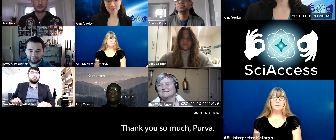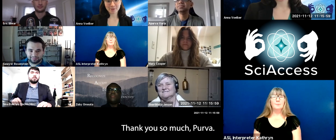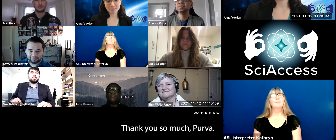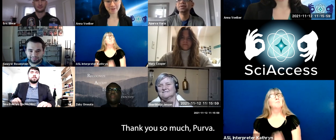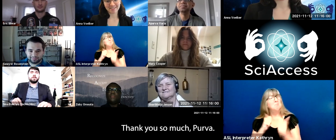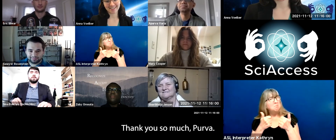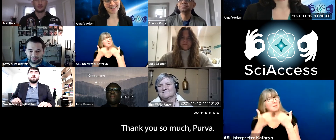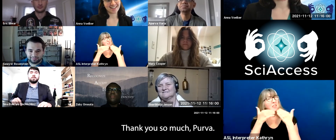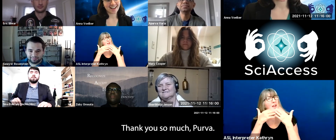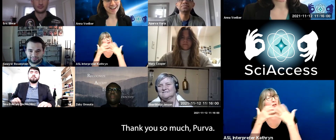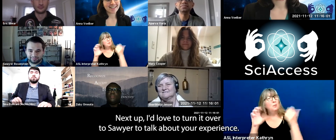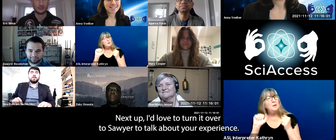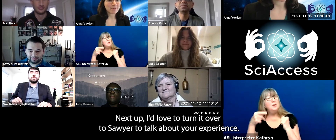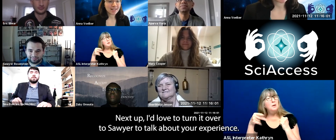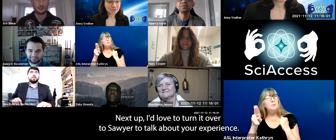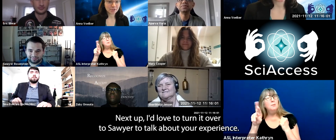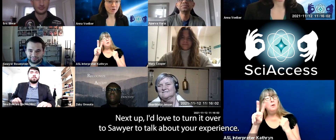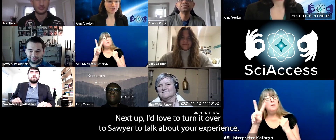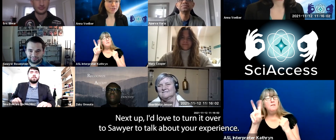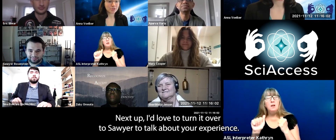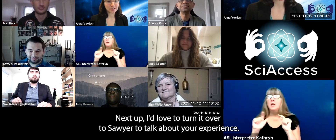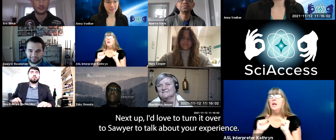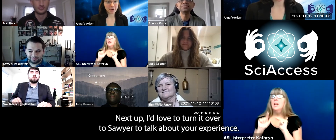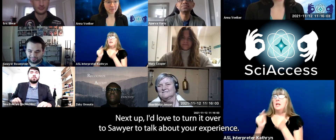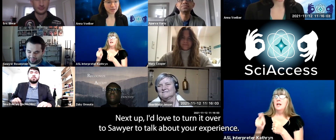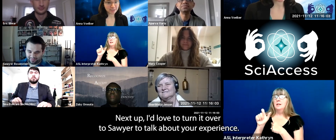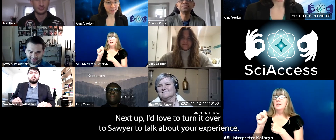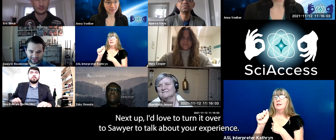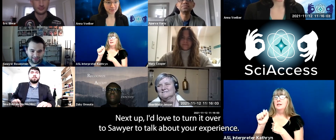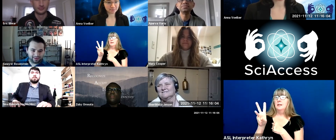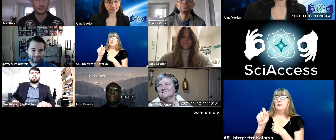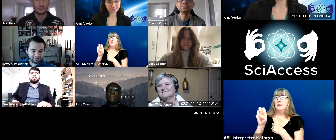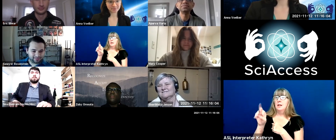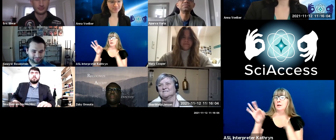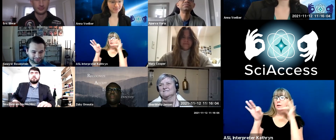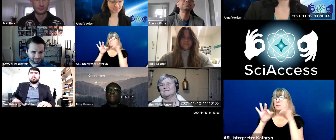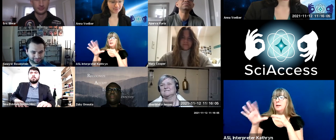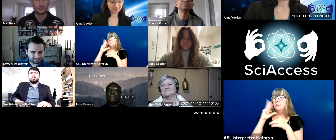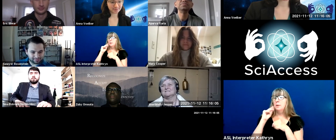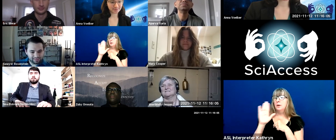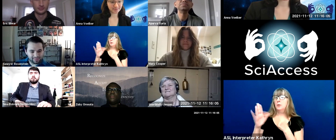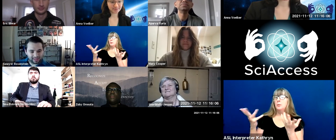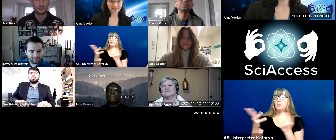Thank you so much, Apurva. Next up, I'd love to turn it over to Sawyer to talk about your experience.